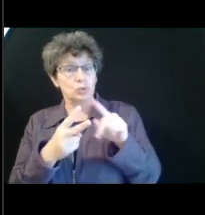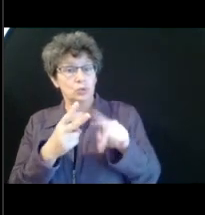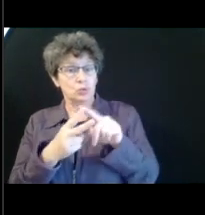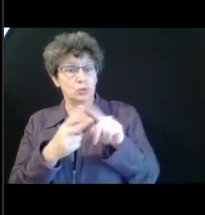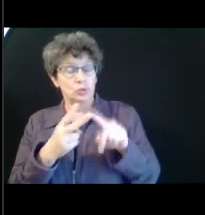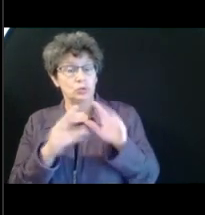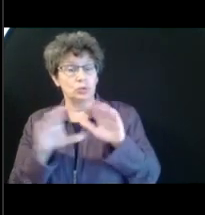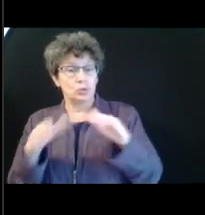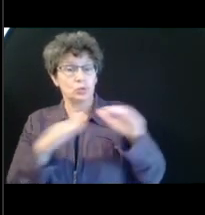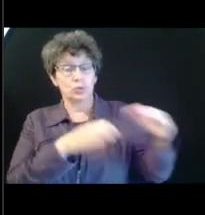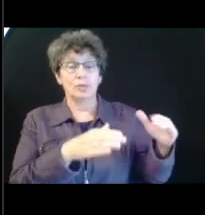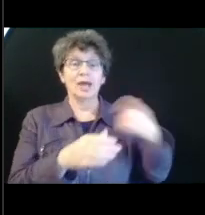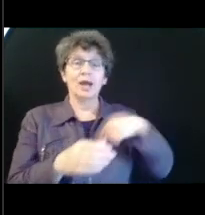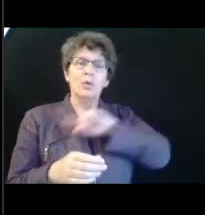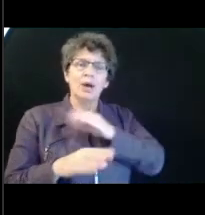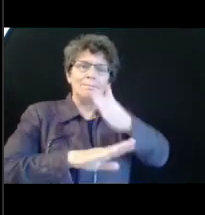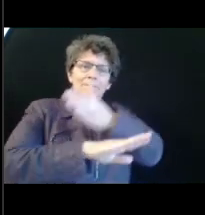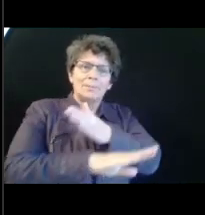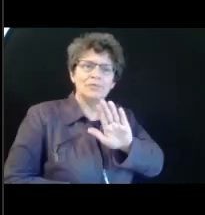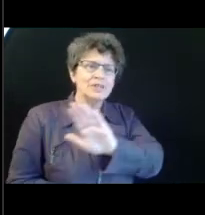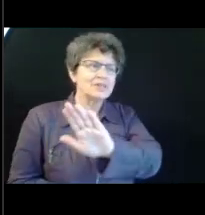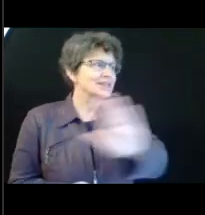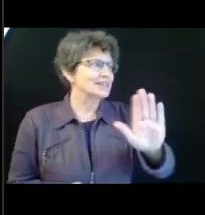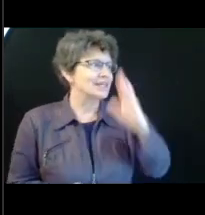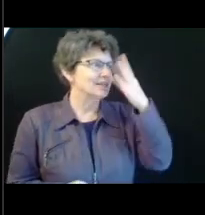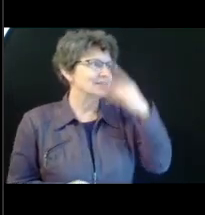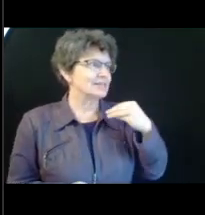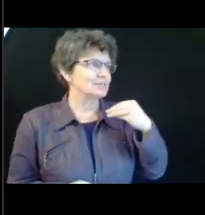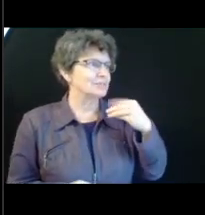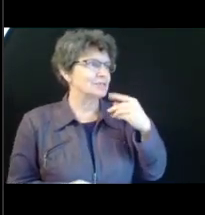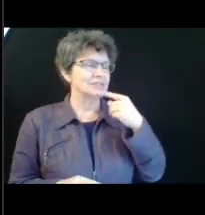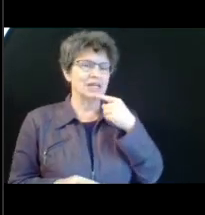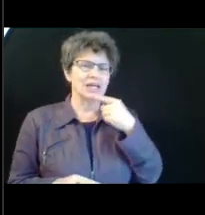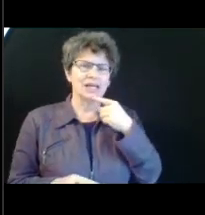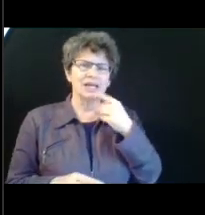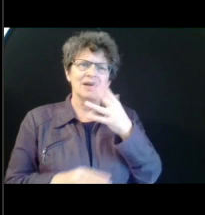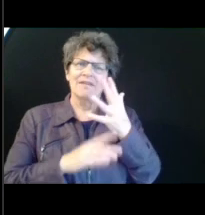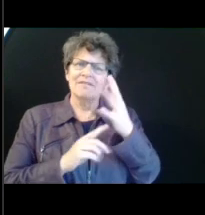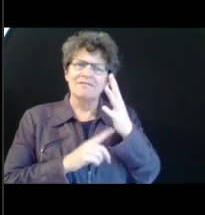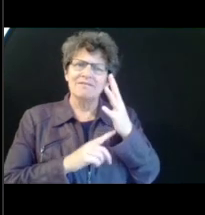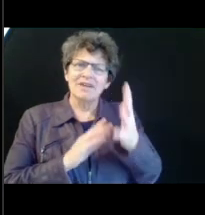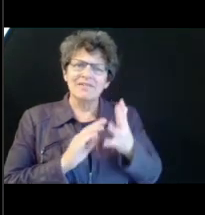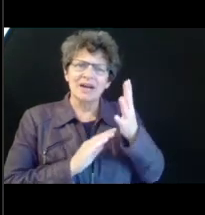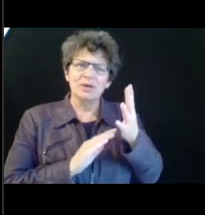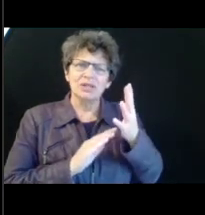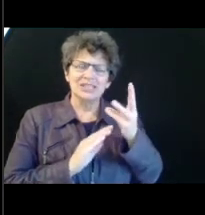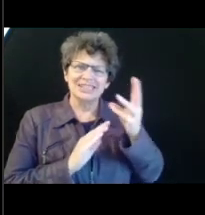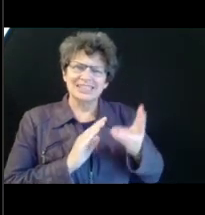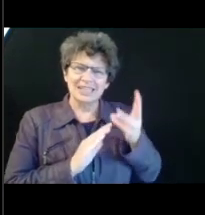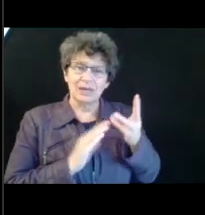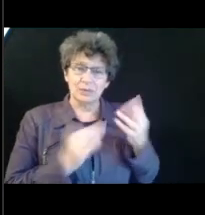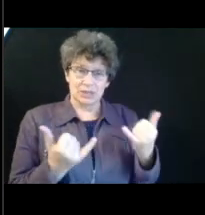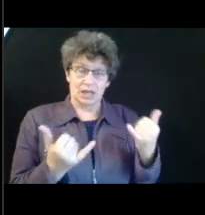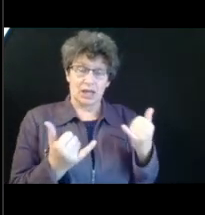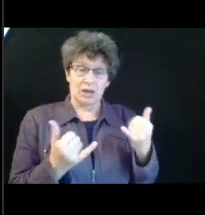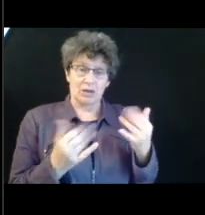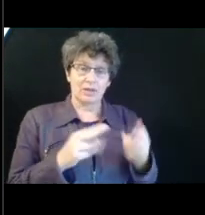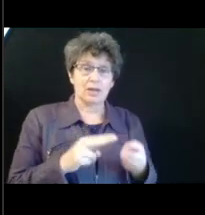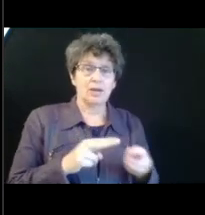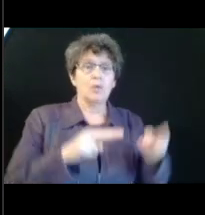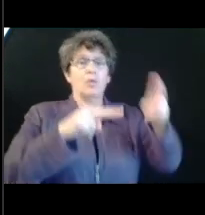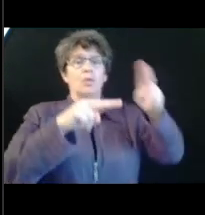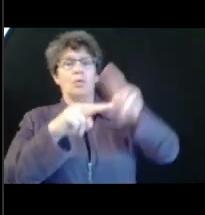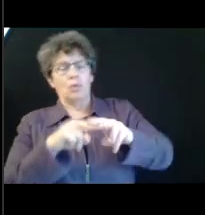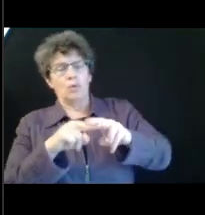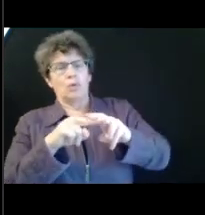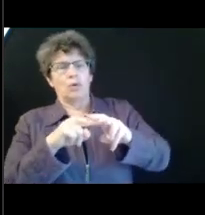their sleep health and get them to go from getting somewhere in the neighborhood of 5 to 6 hours and instead get them an additional 2 hours so